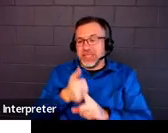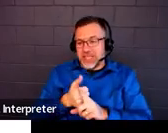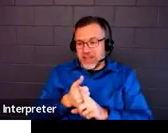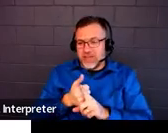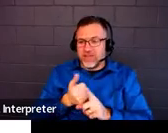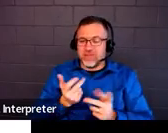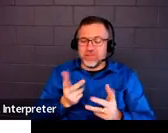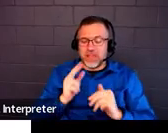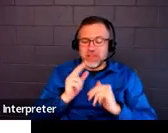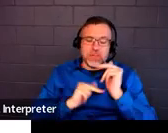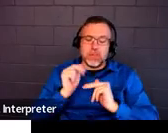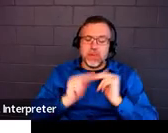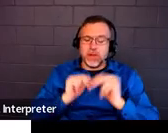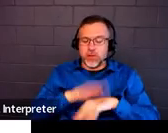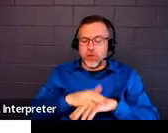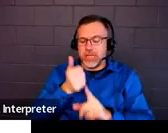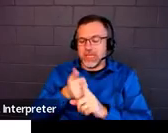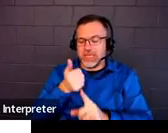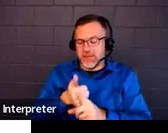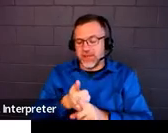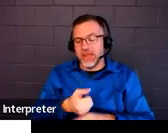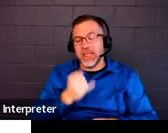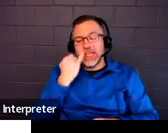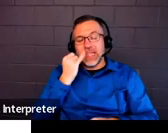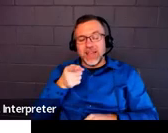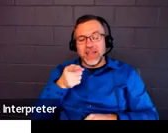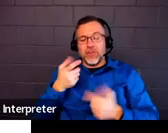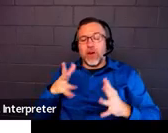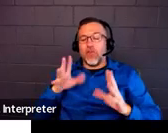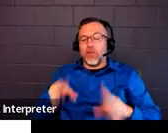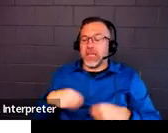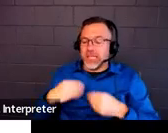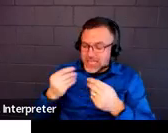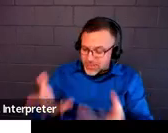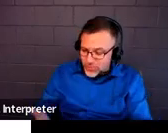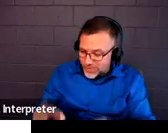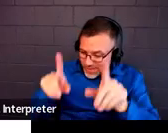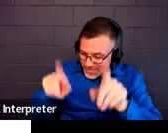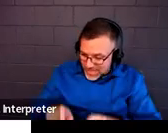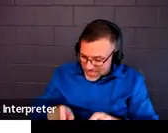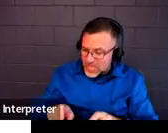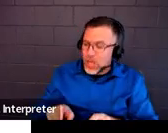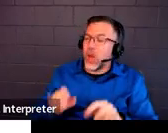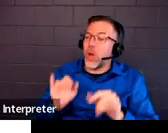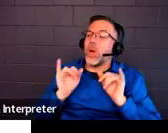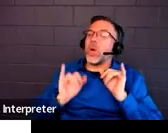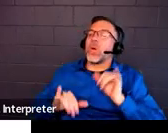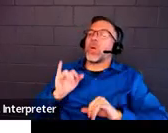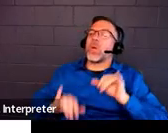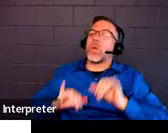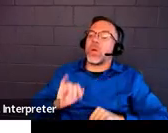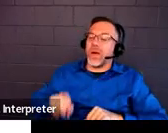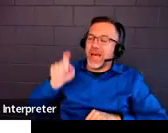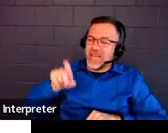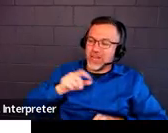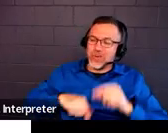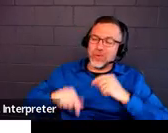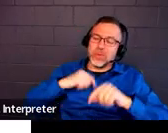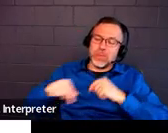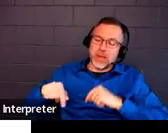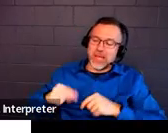So if you've administered the assessment before, you know that, it builds on itself. It gets more challenging the